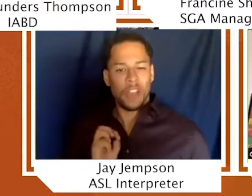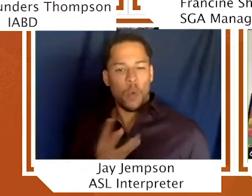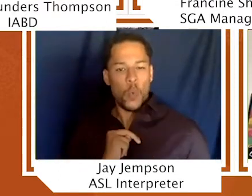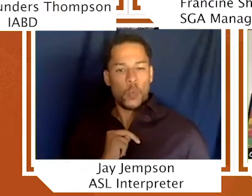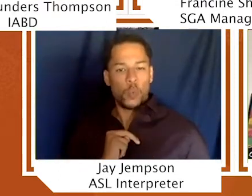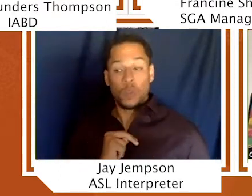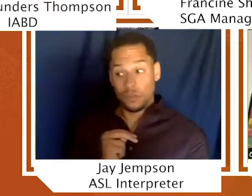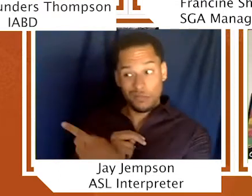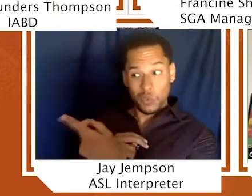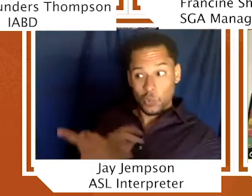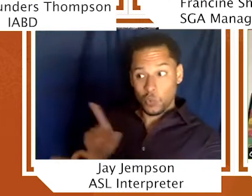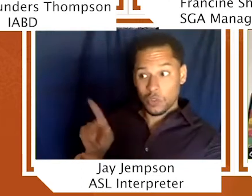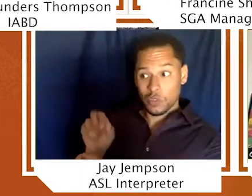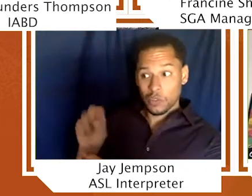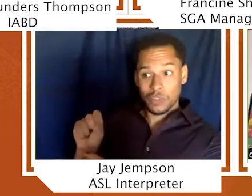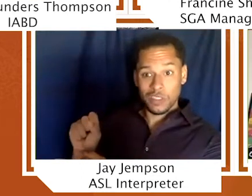That's it.